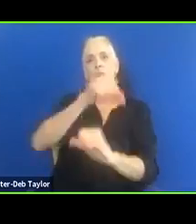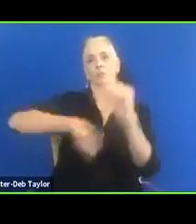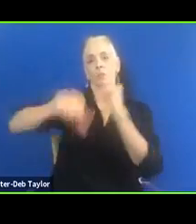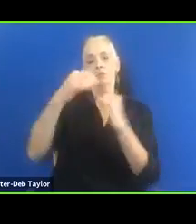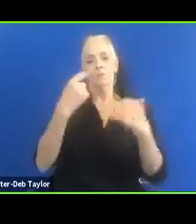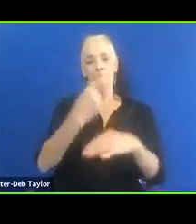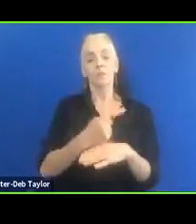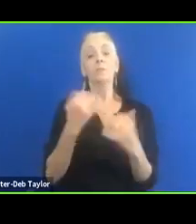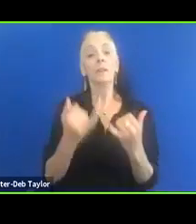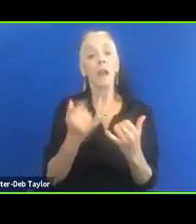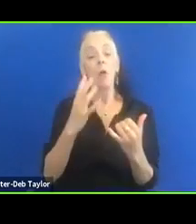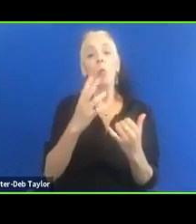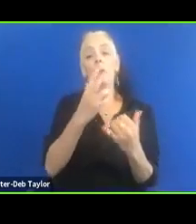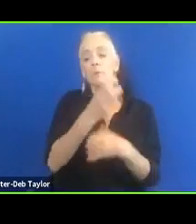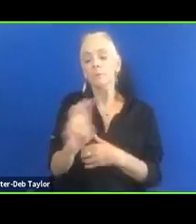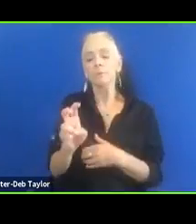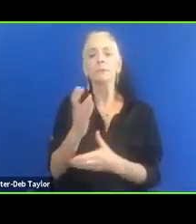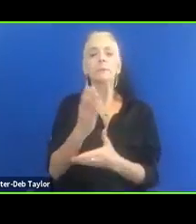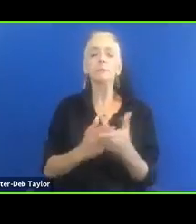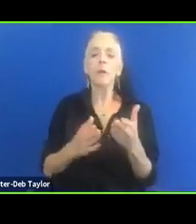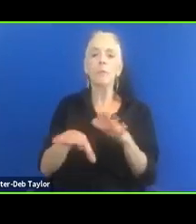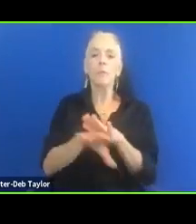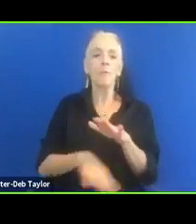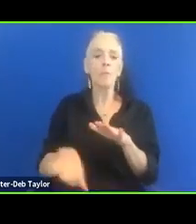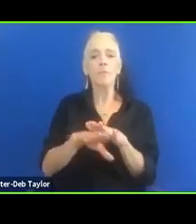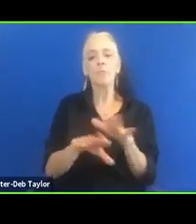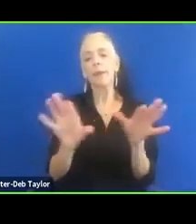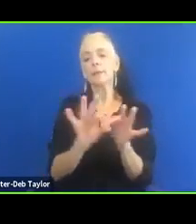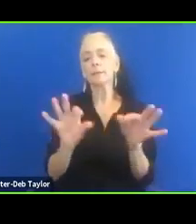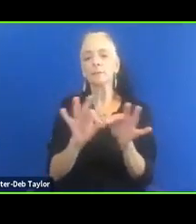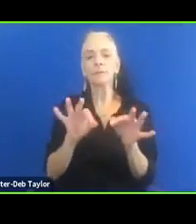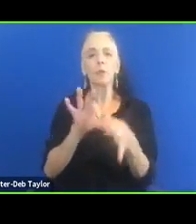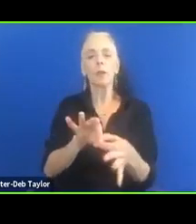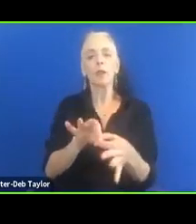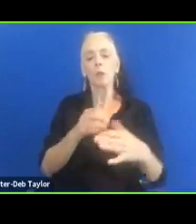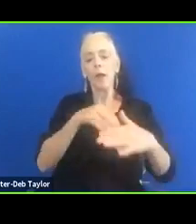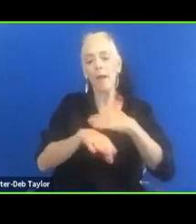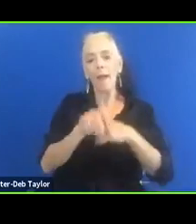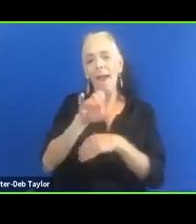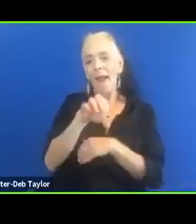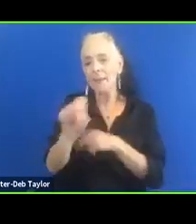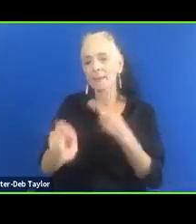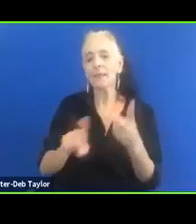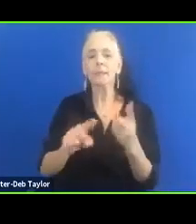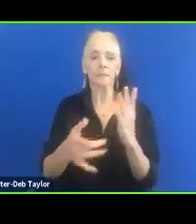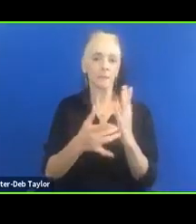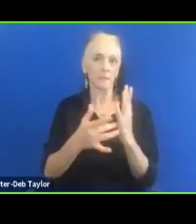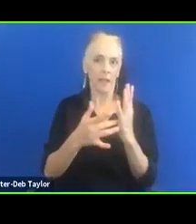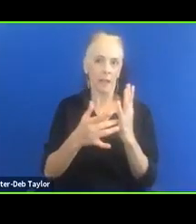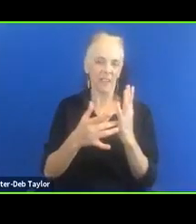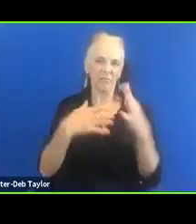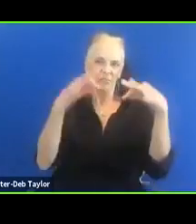I'm going to move into some basic access and tech information today.